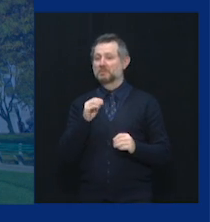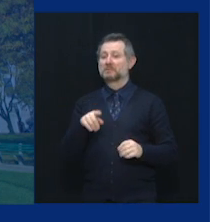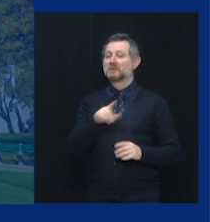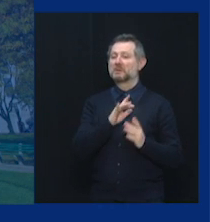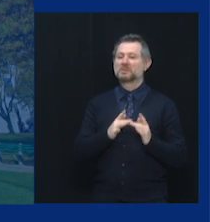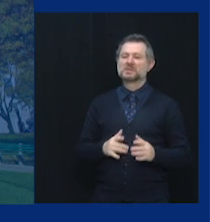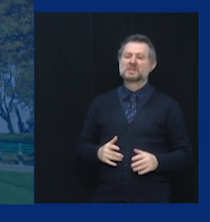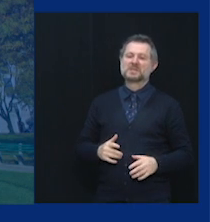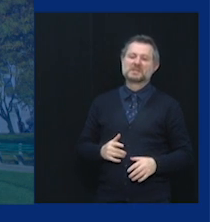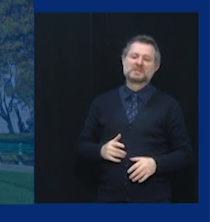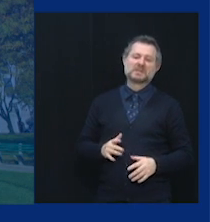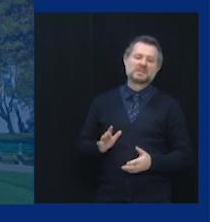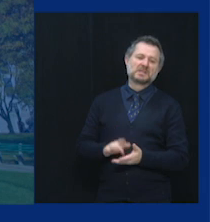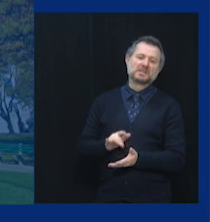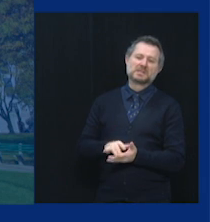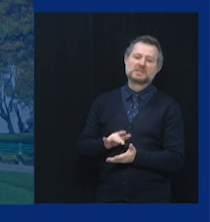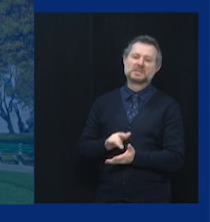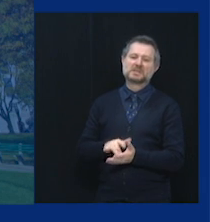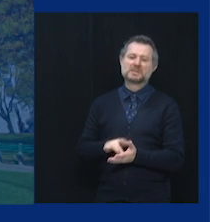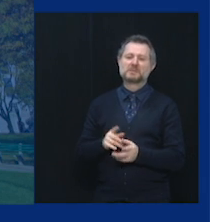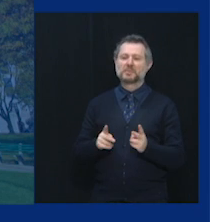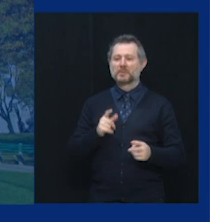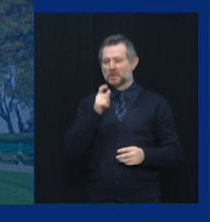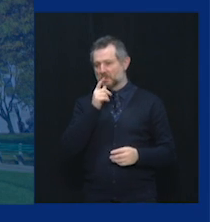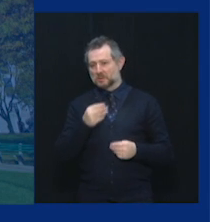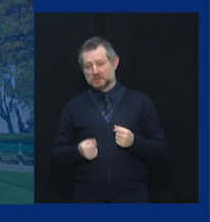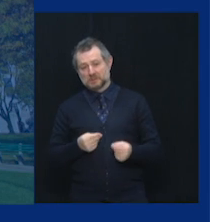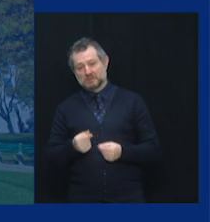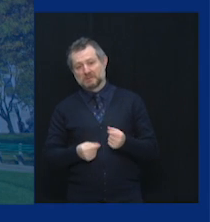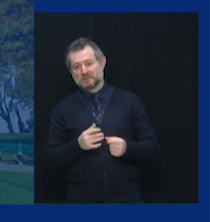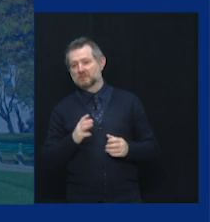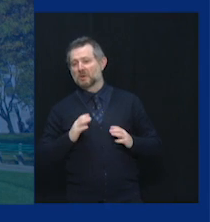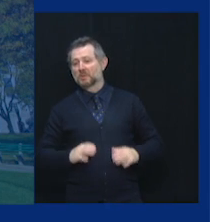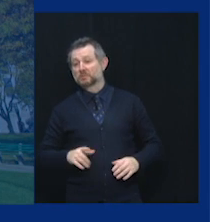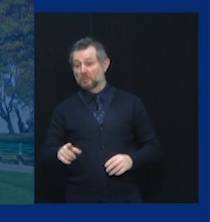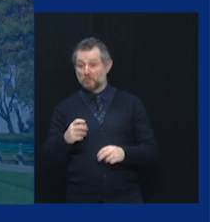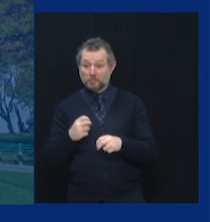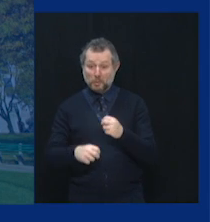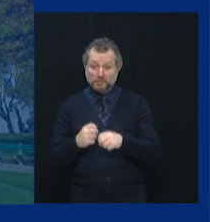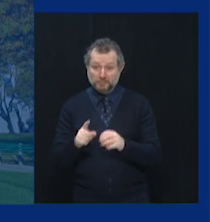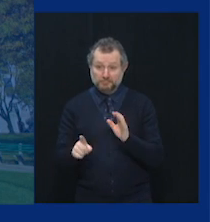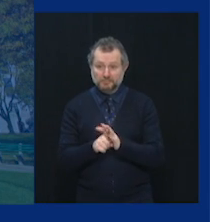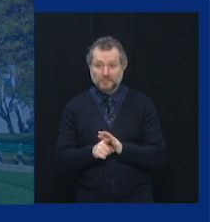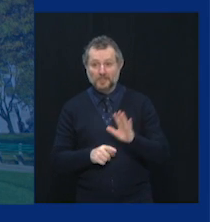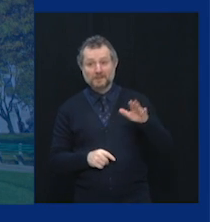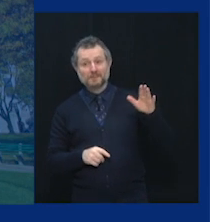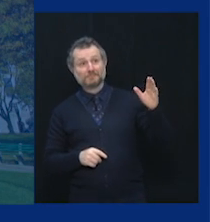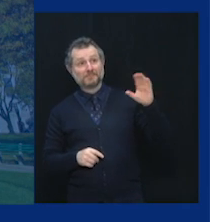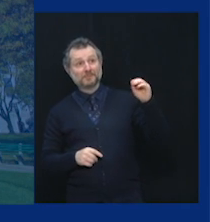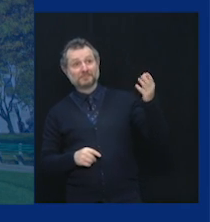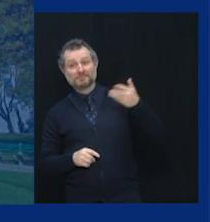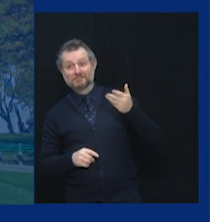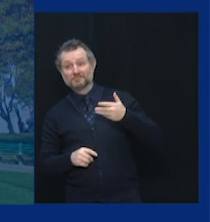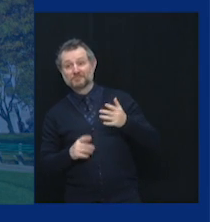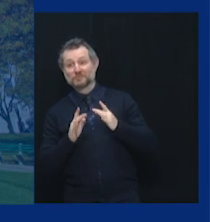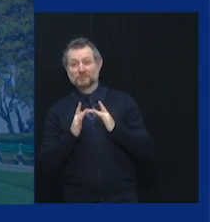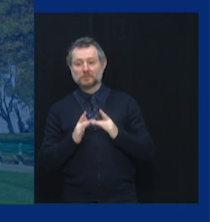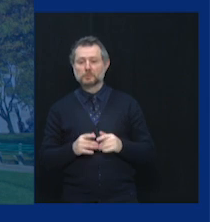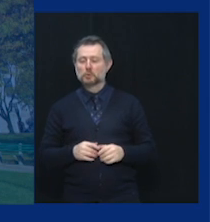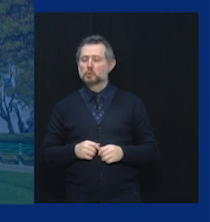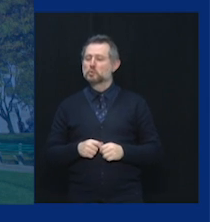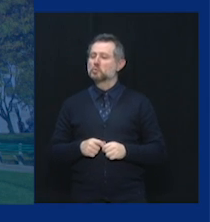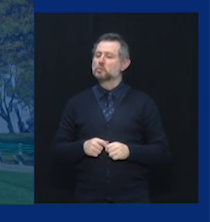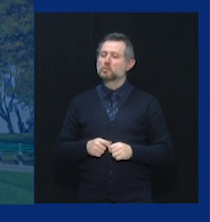consumers. If you have a problem with an internet provider, it is the most